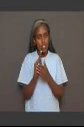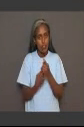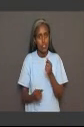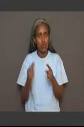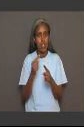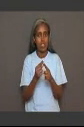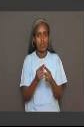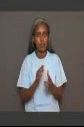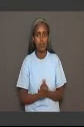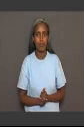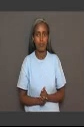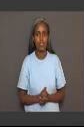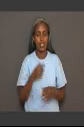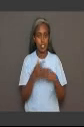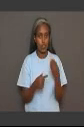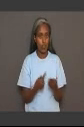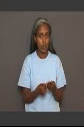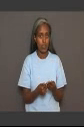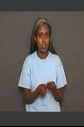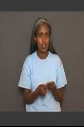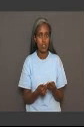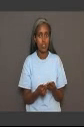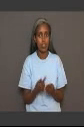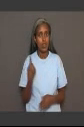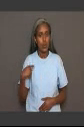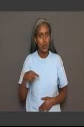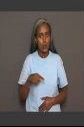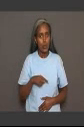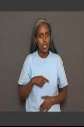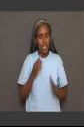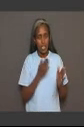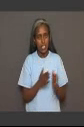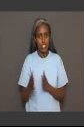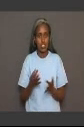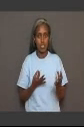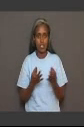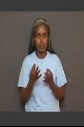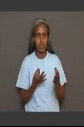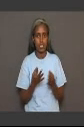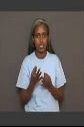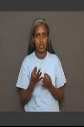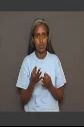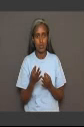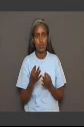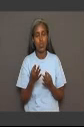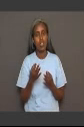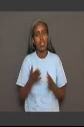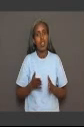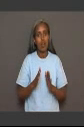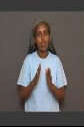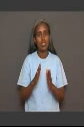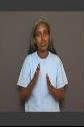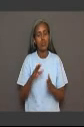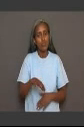term. Therefore, we arrange the expression to allow us to